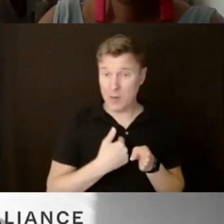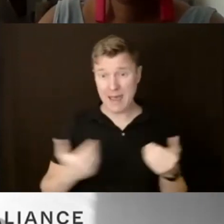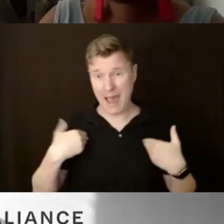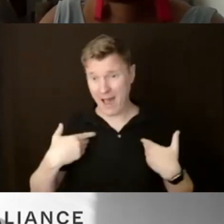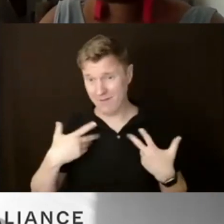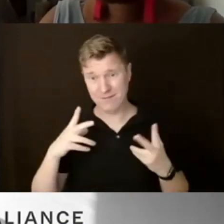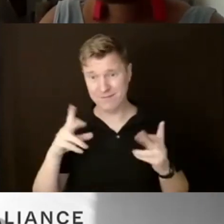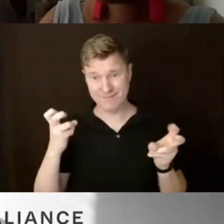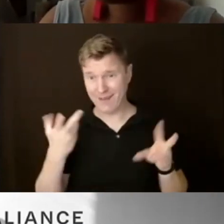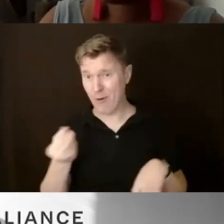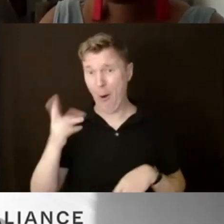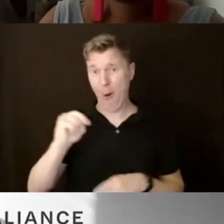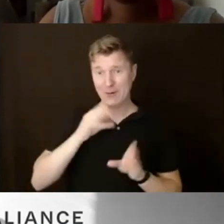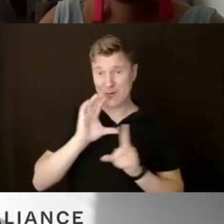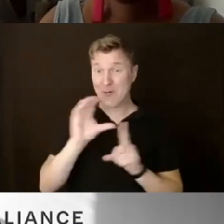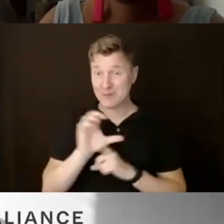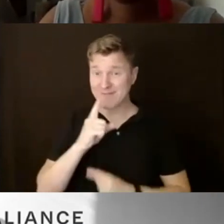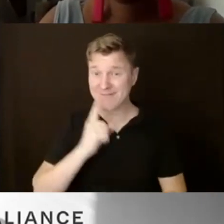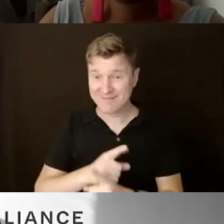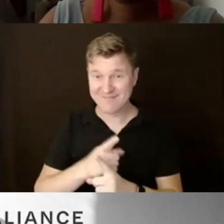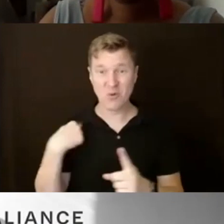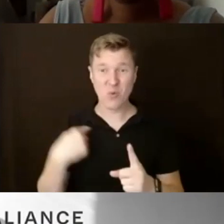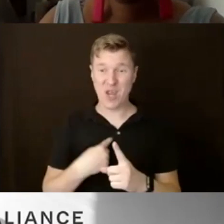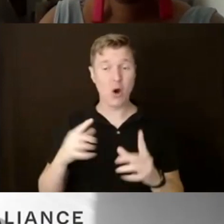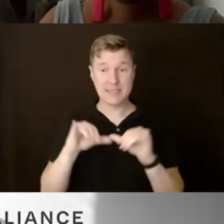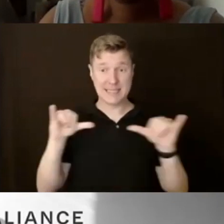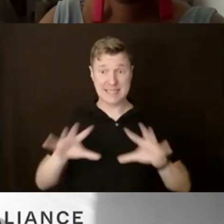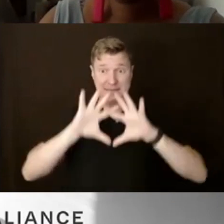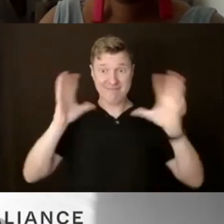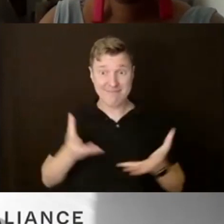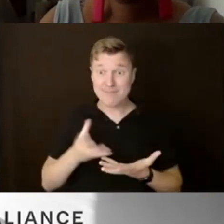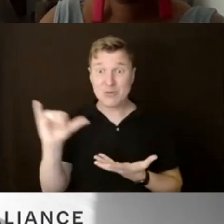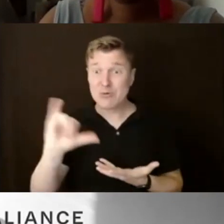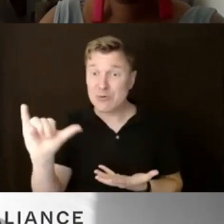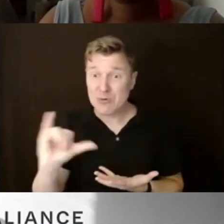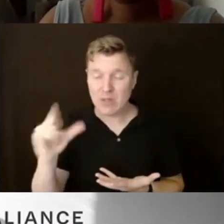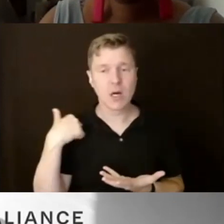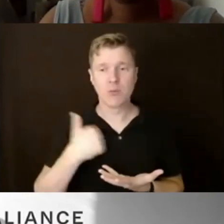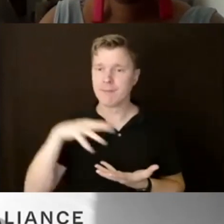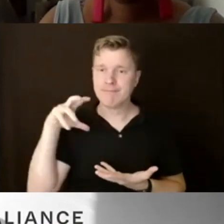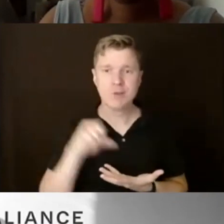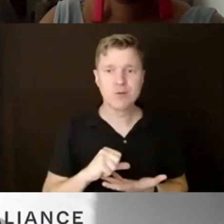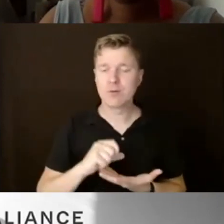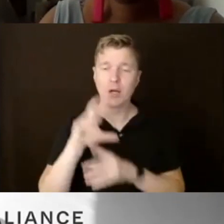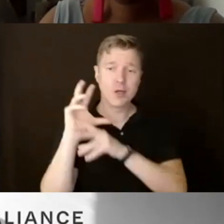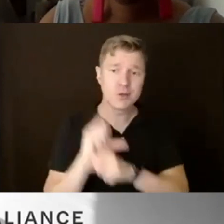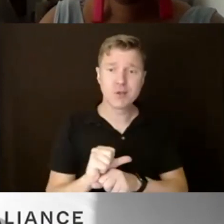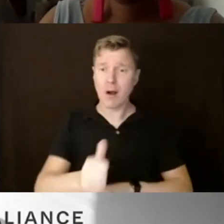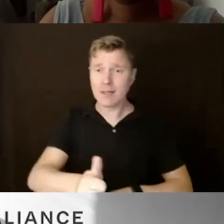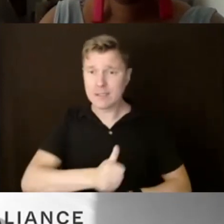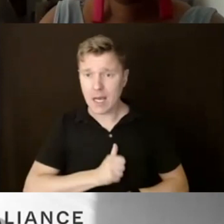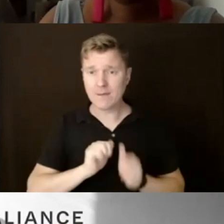And we're pretty much a system also. And so we are used to ourselves and the way we speak and the way we